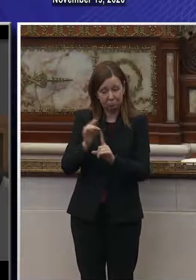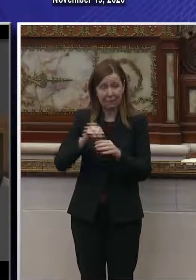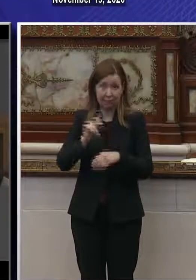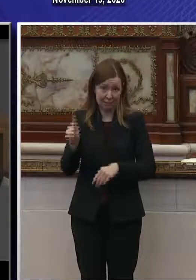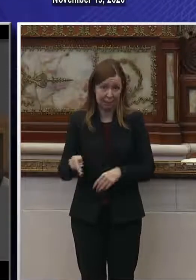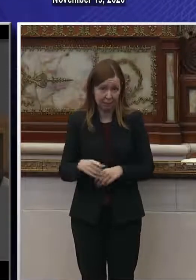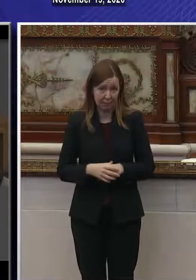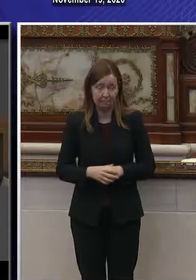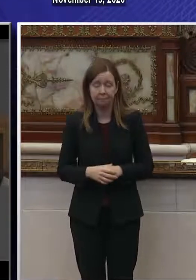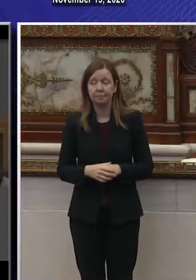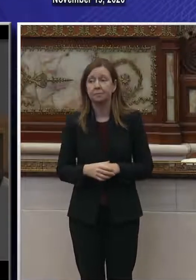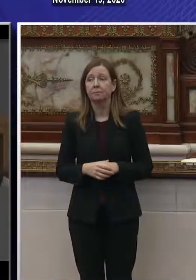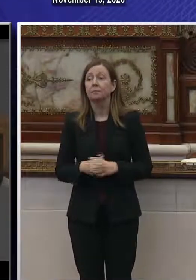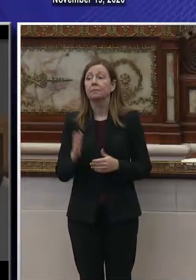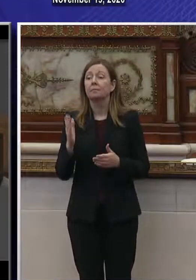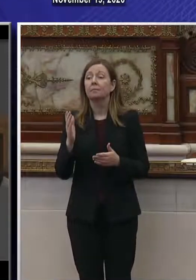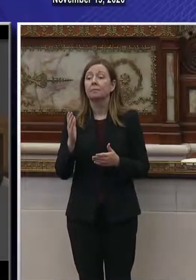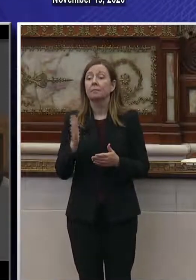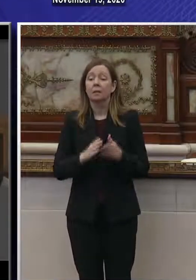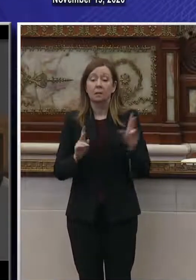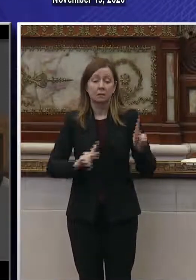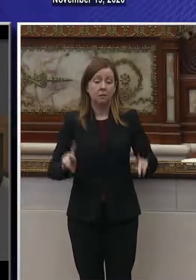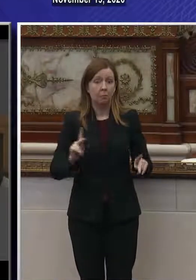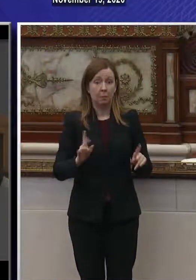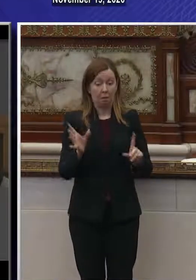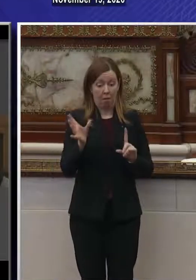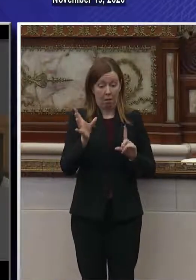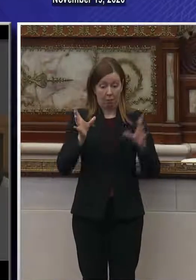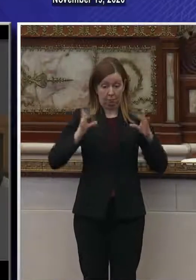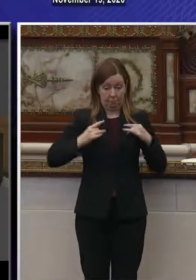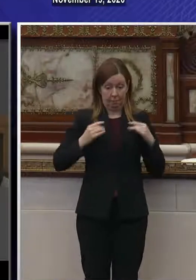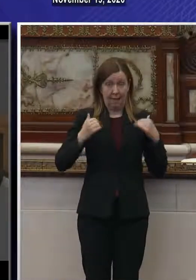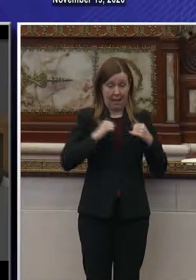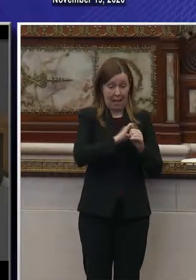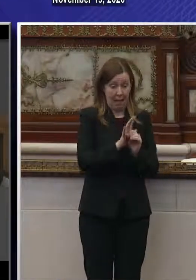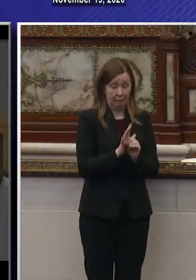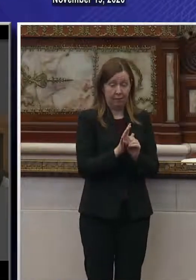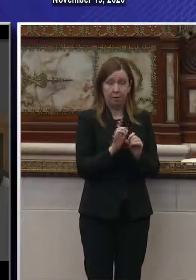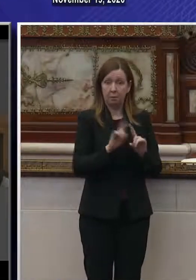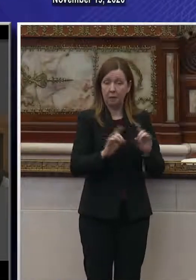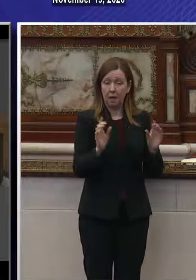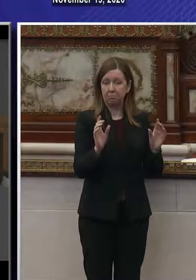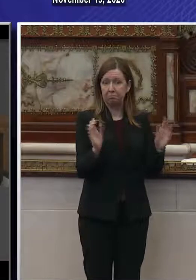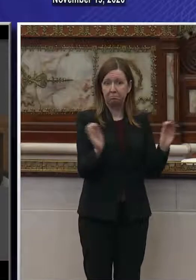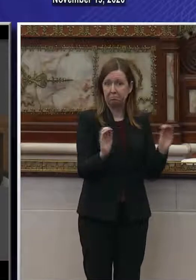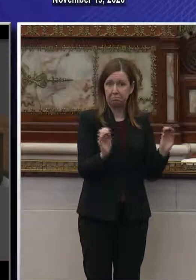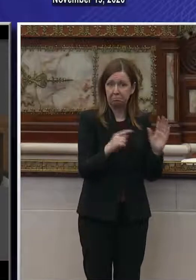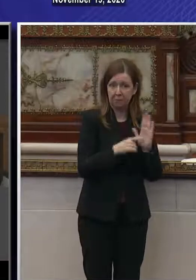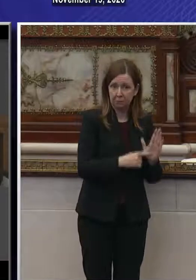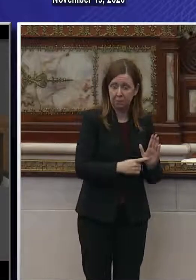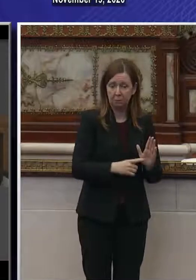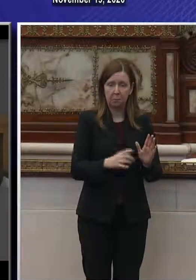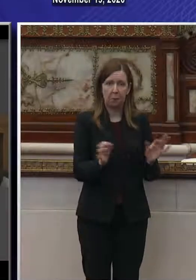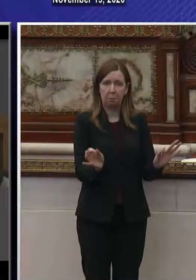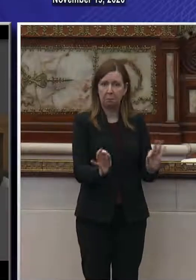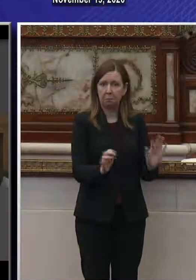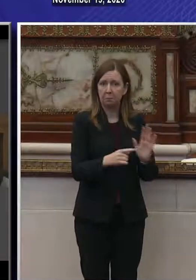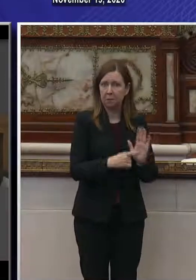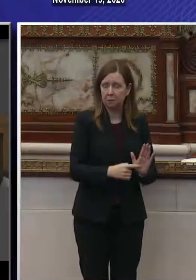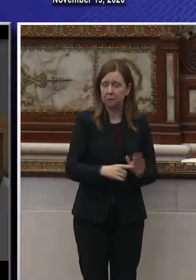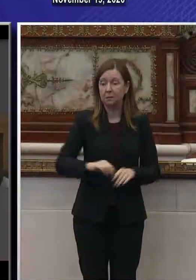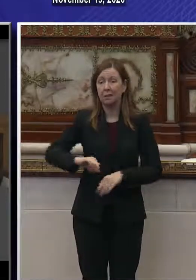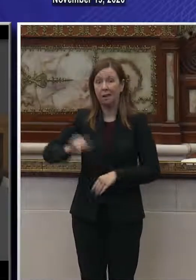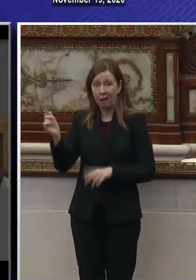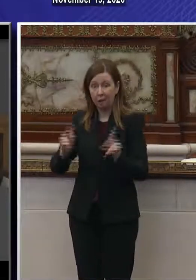Philadelphia. While some people may be asymptomatic or experience only mild symptoms from infection, others,